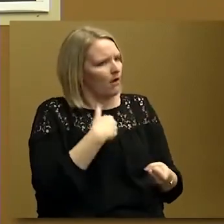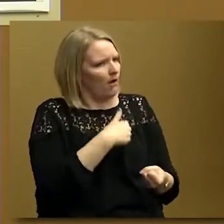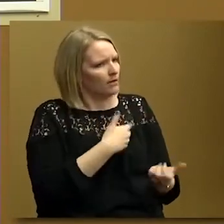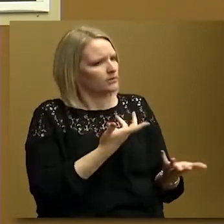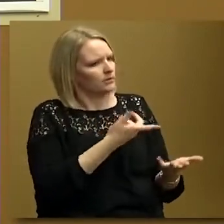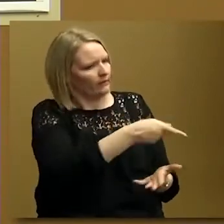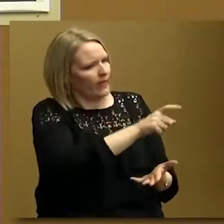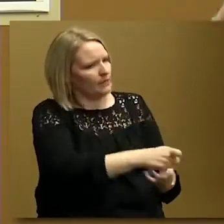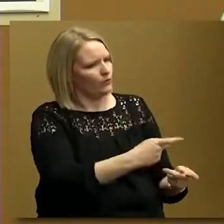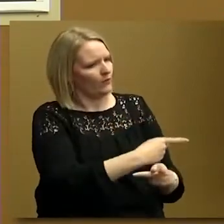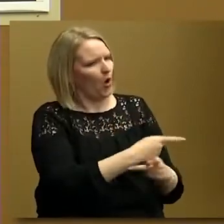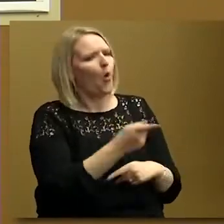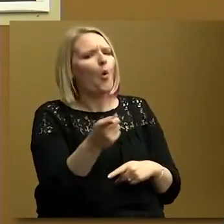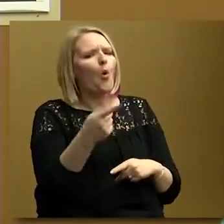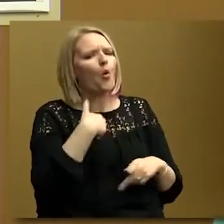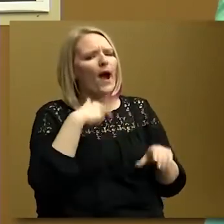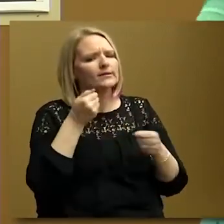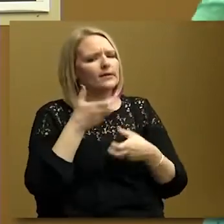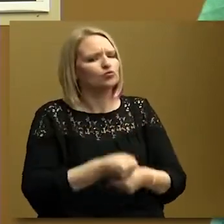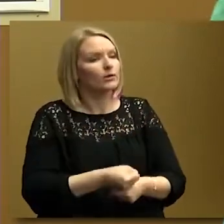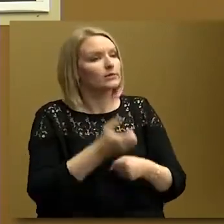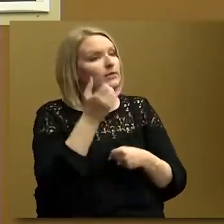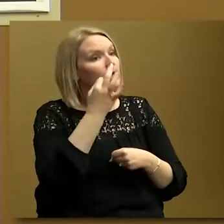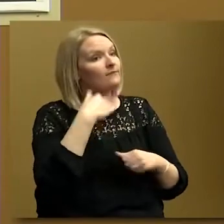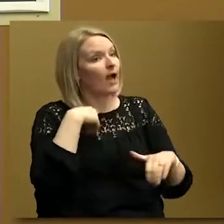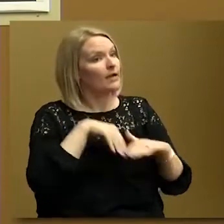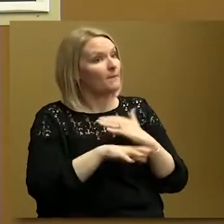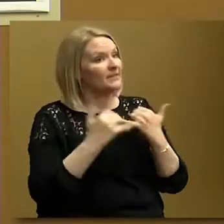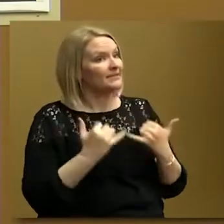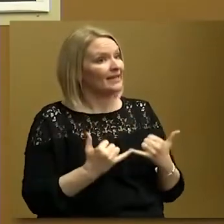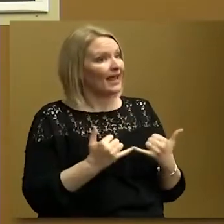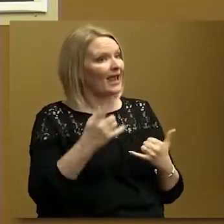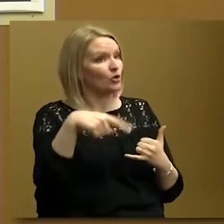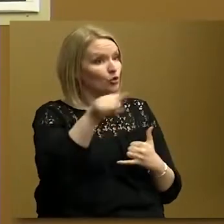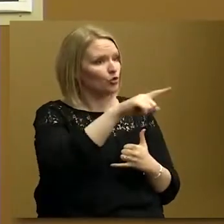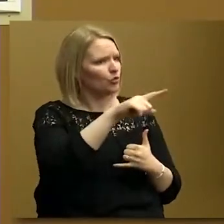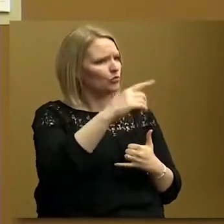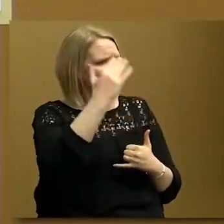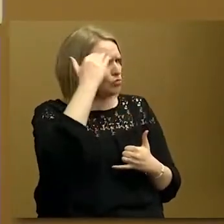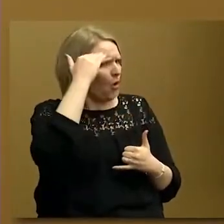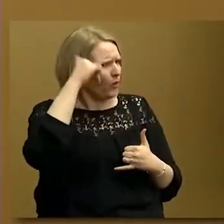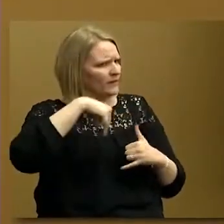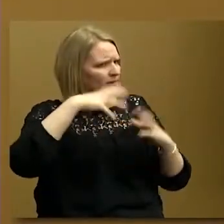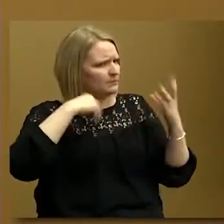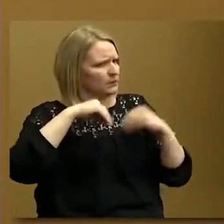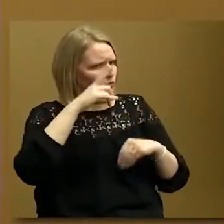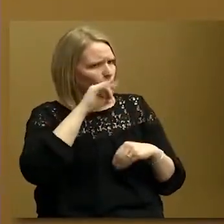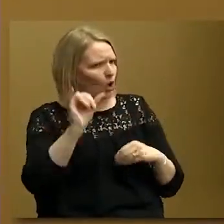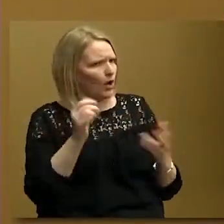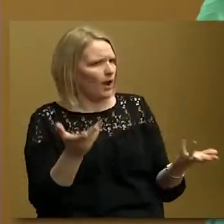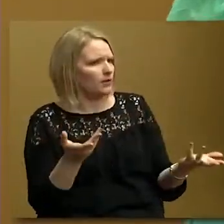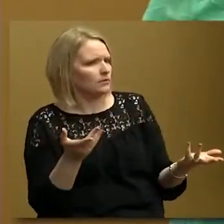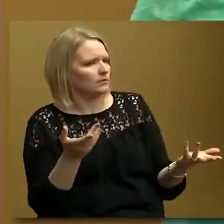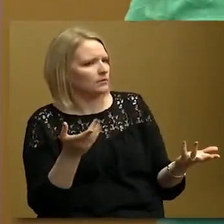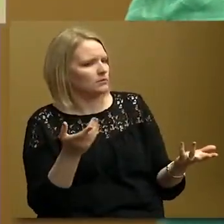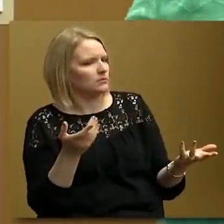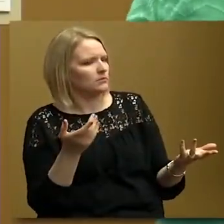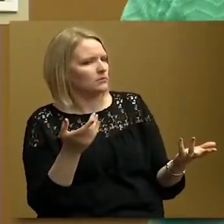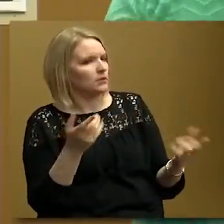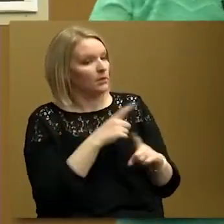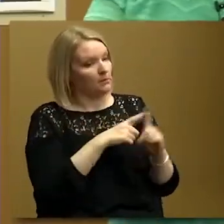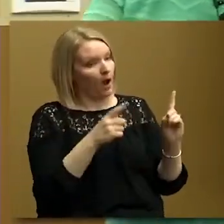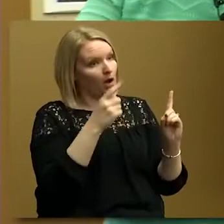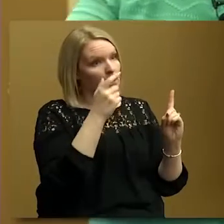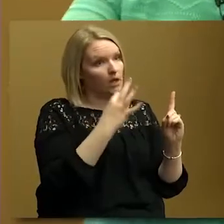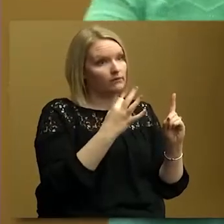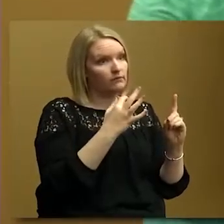to figure it out. Much like if I were to walk in here today, you guys knew what you were coming in for the most part. But if I